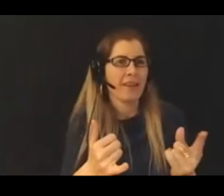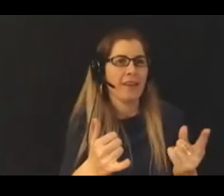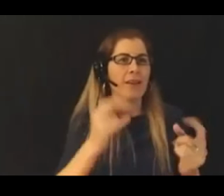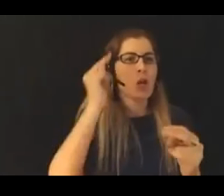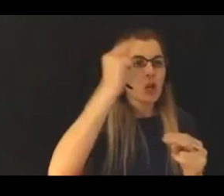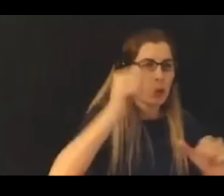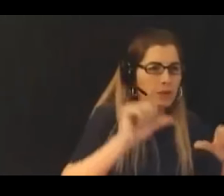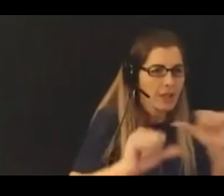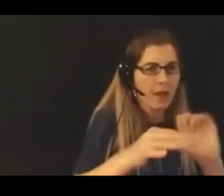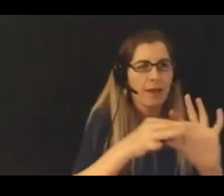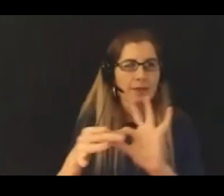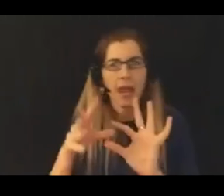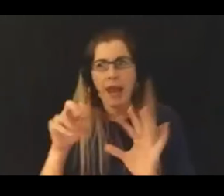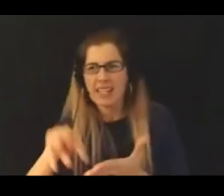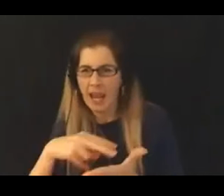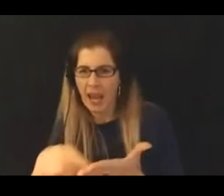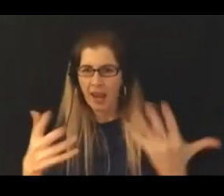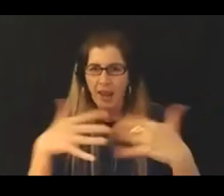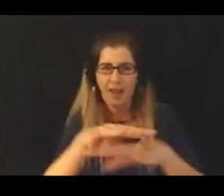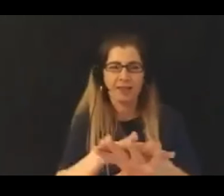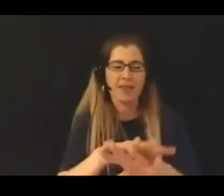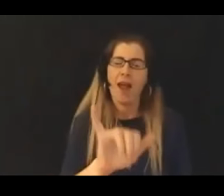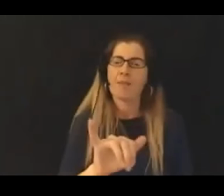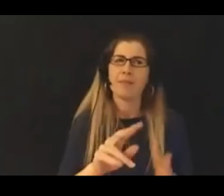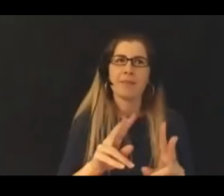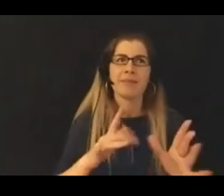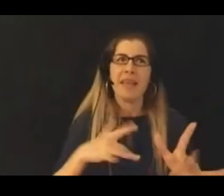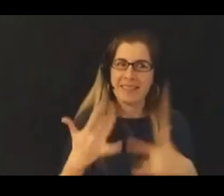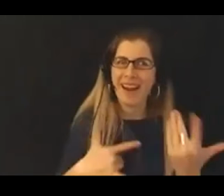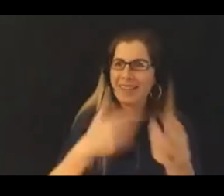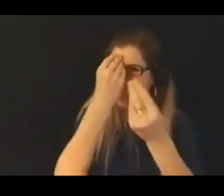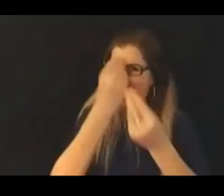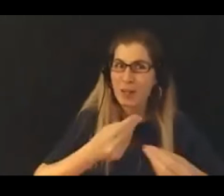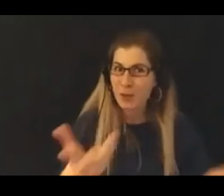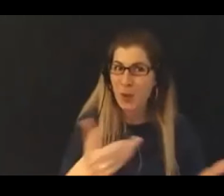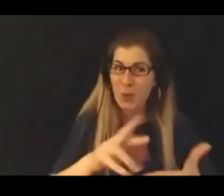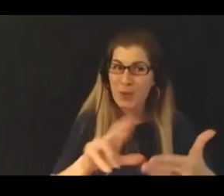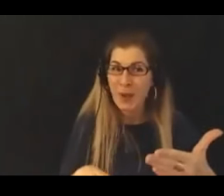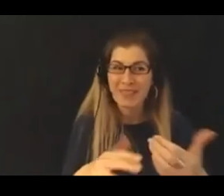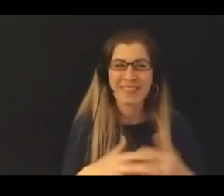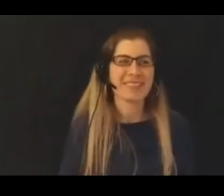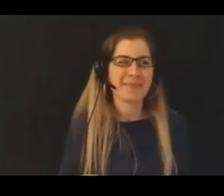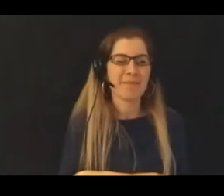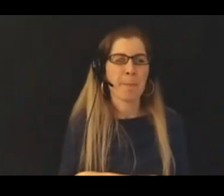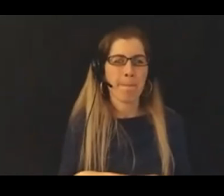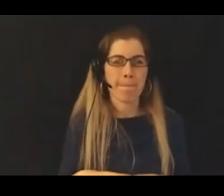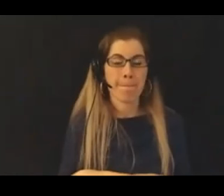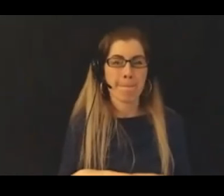neuroscience and dance. And so I'm very excited to share the results with you today.